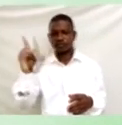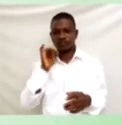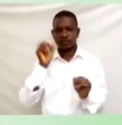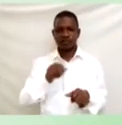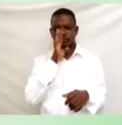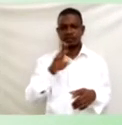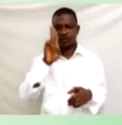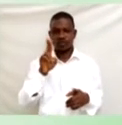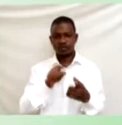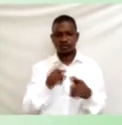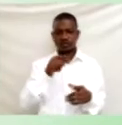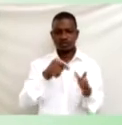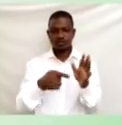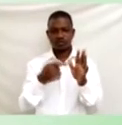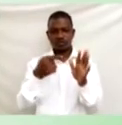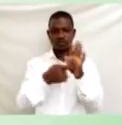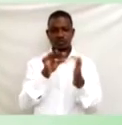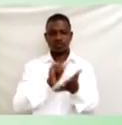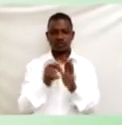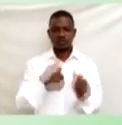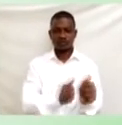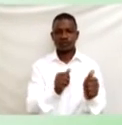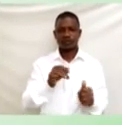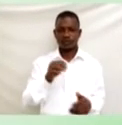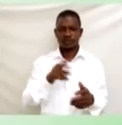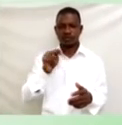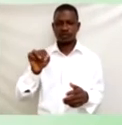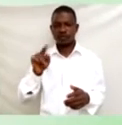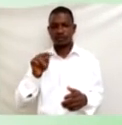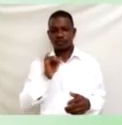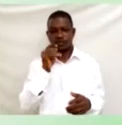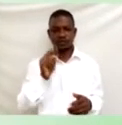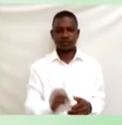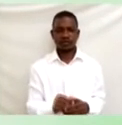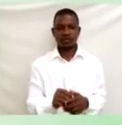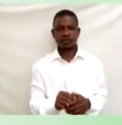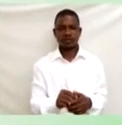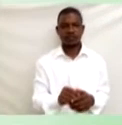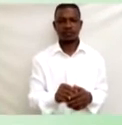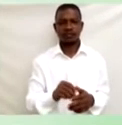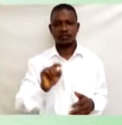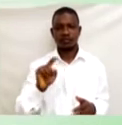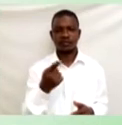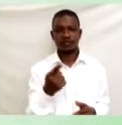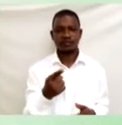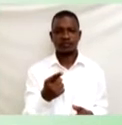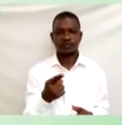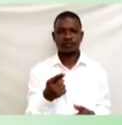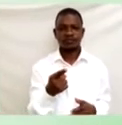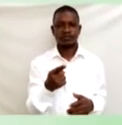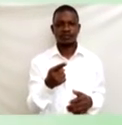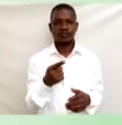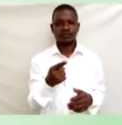notion contrary to a fact. Example, if I were you,